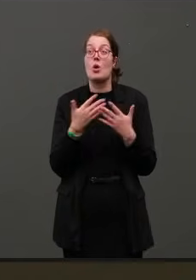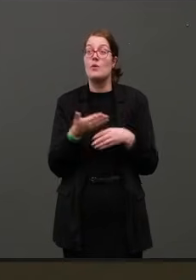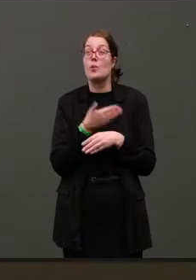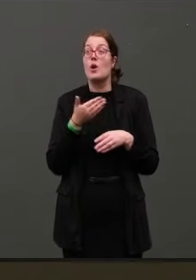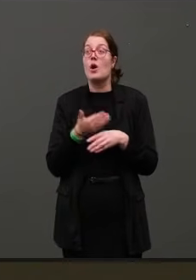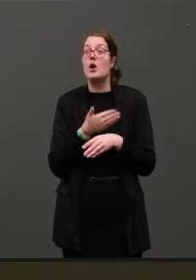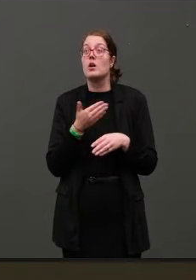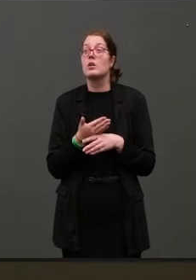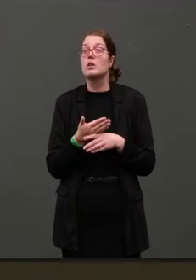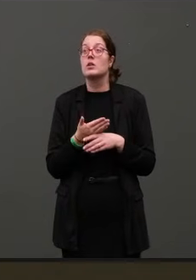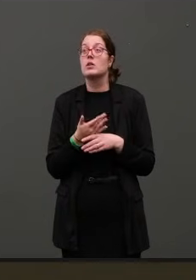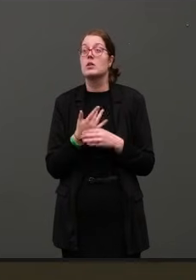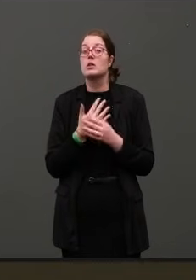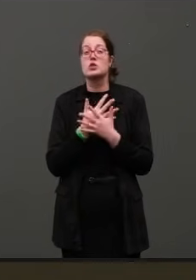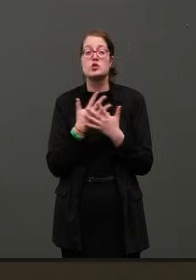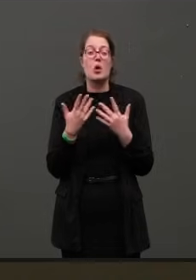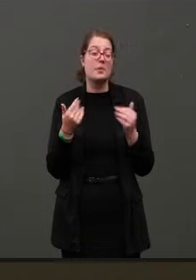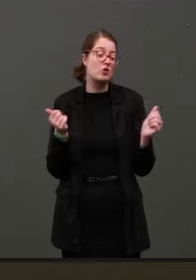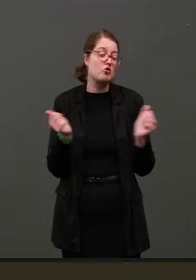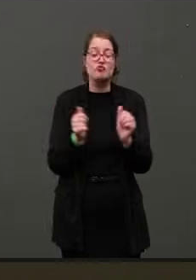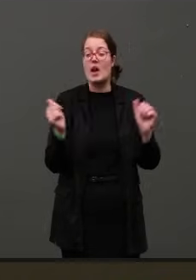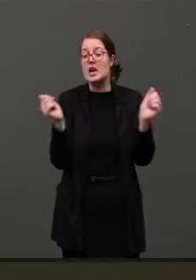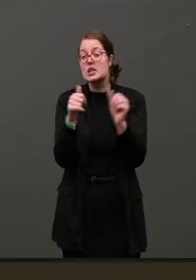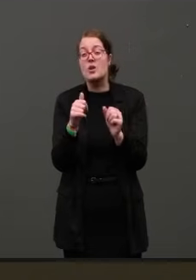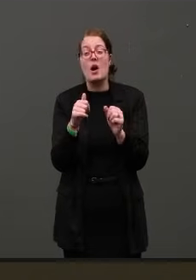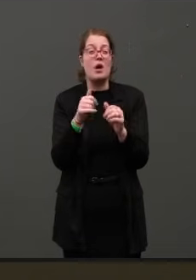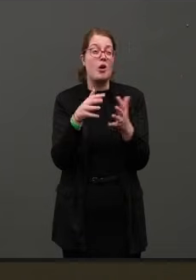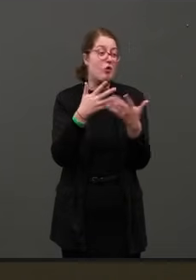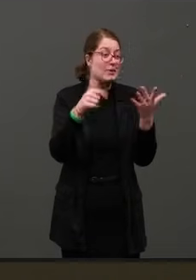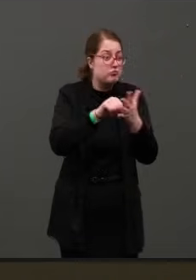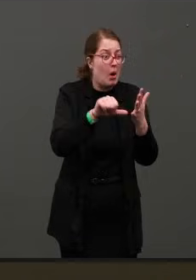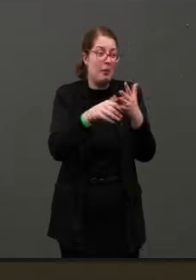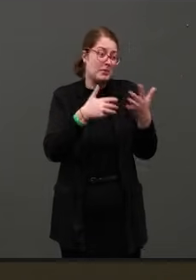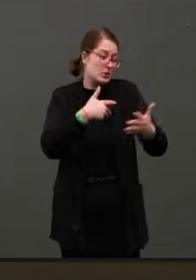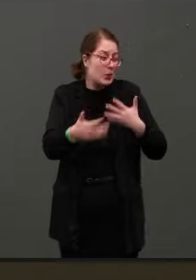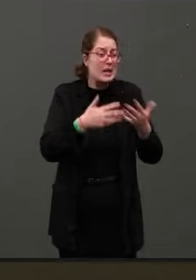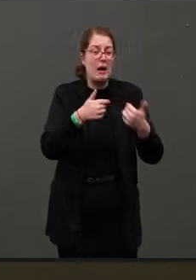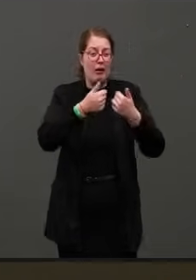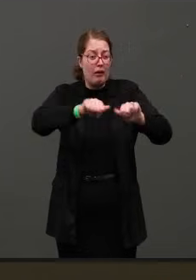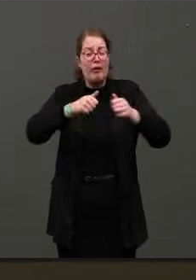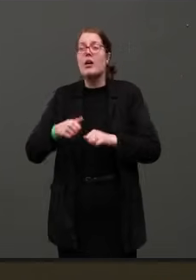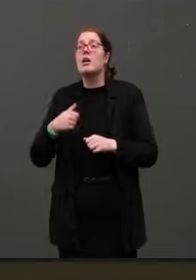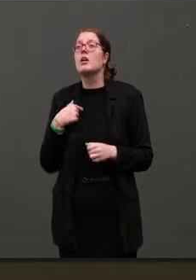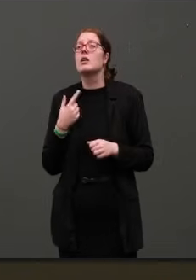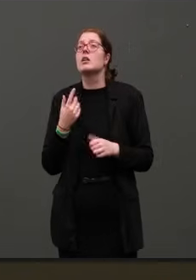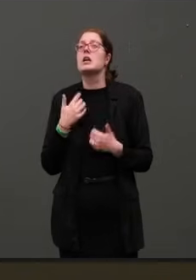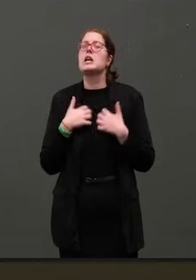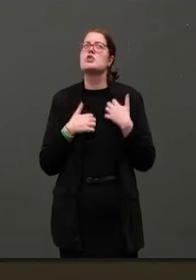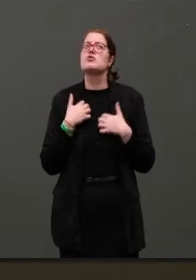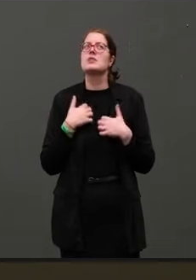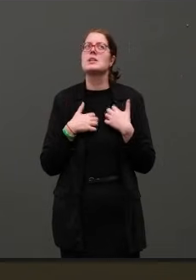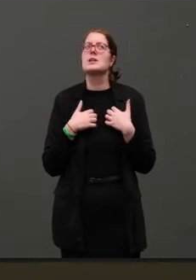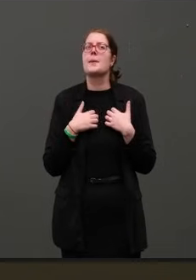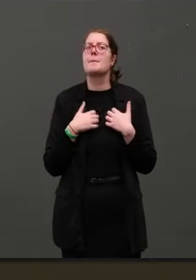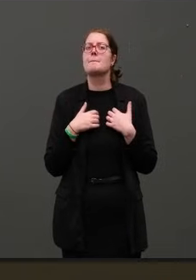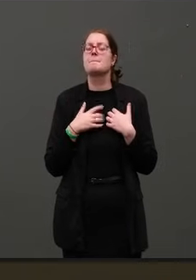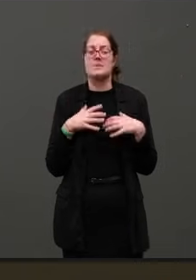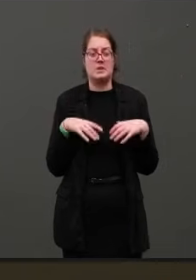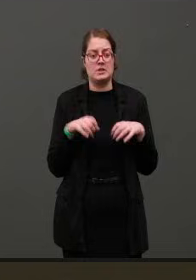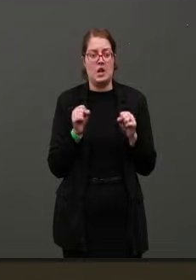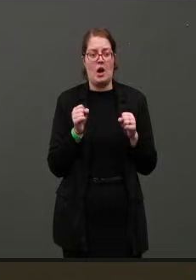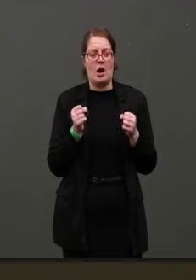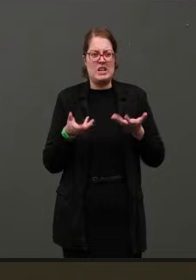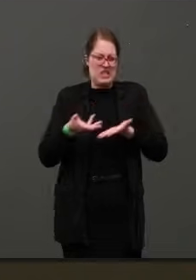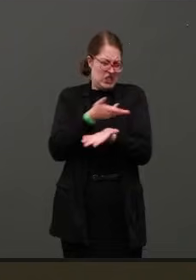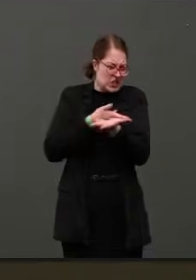many constraints already in place, so many problems to figure out. Like, I was interested in where you would start triaging a problem where